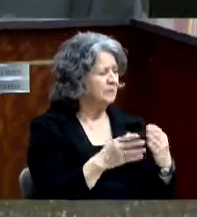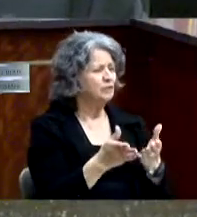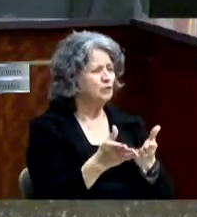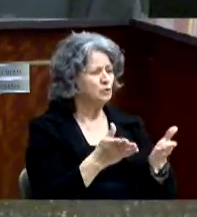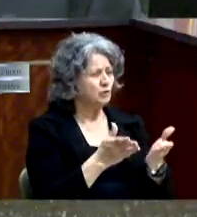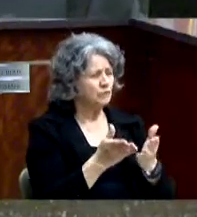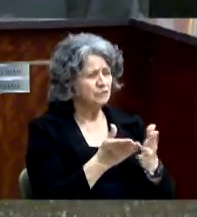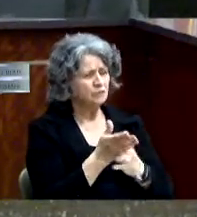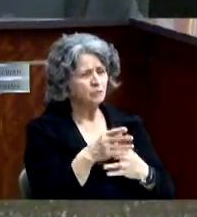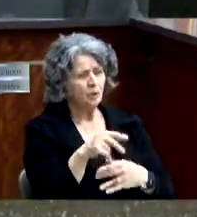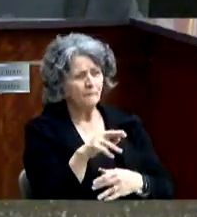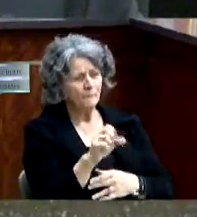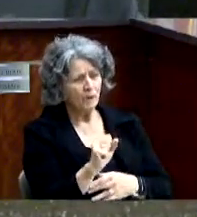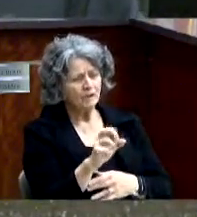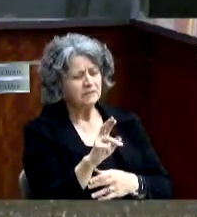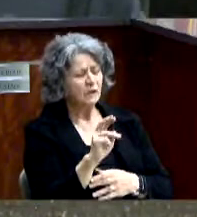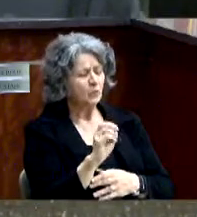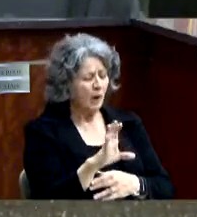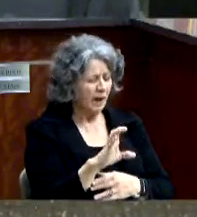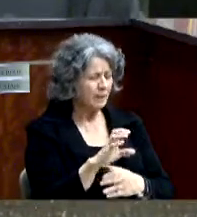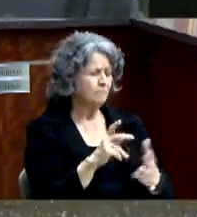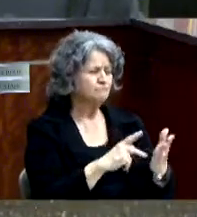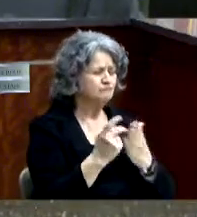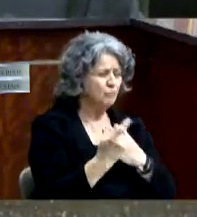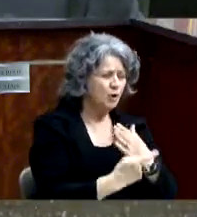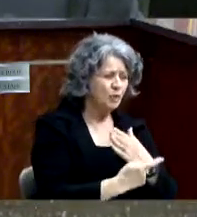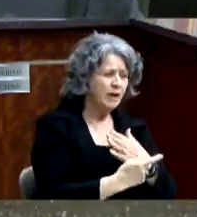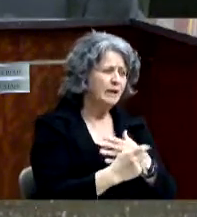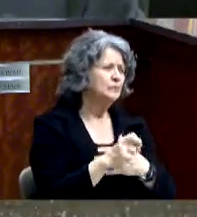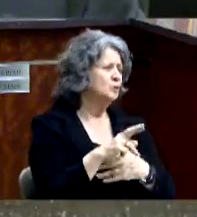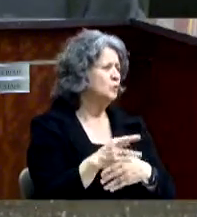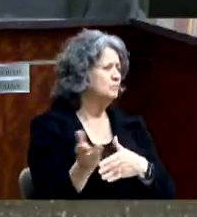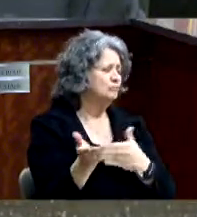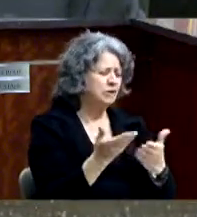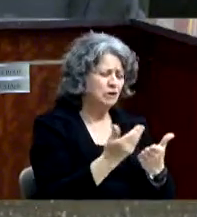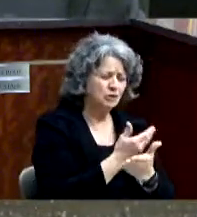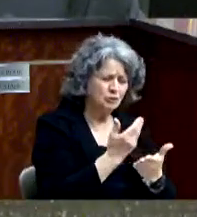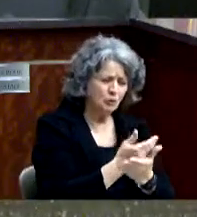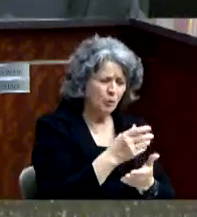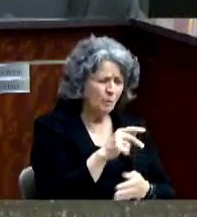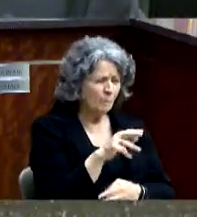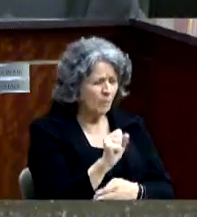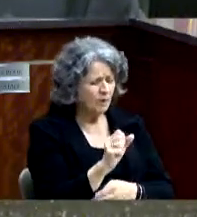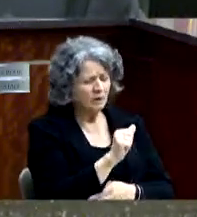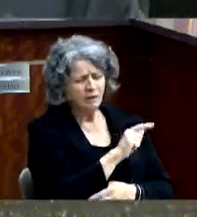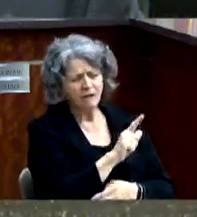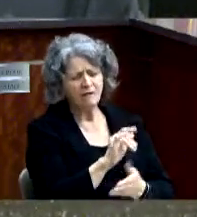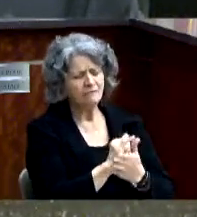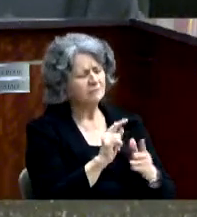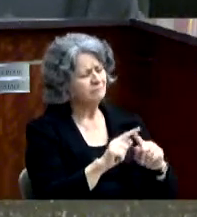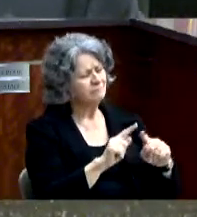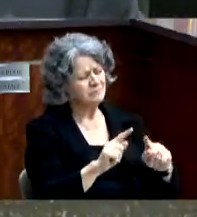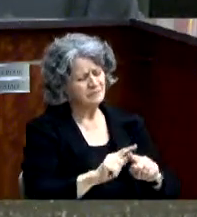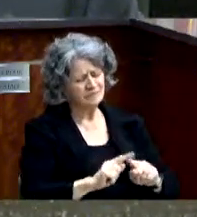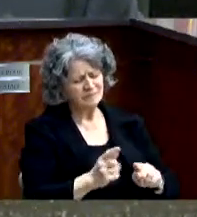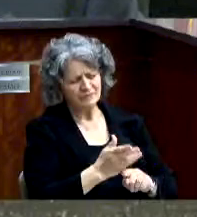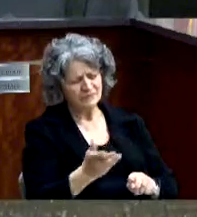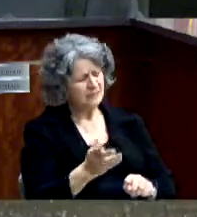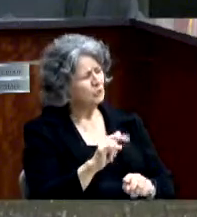our recreational programs, or whether bringing in new parkland, all of those different things. You took on the